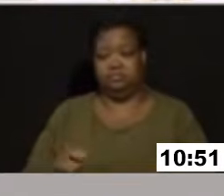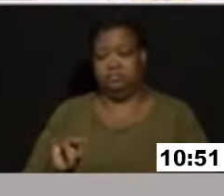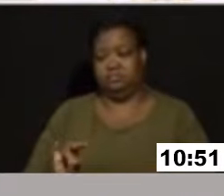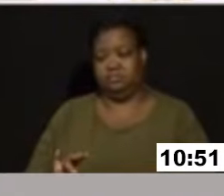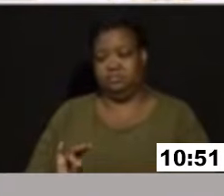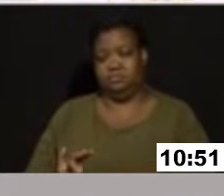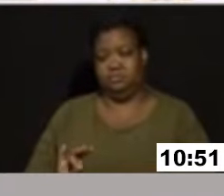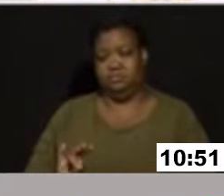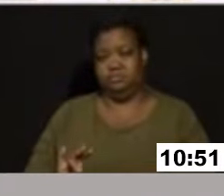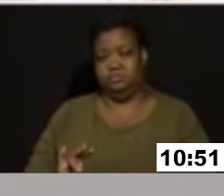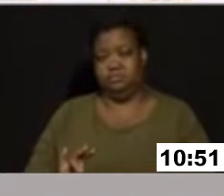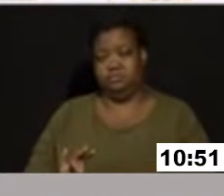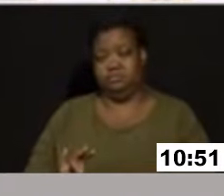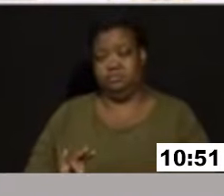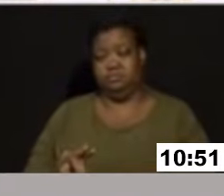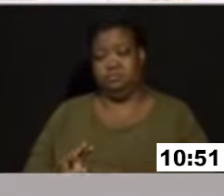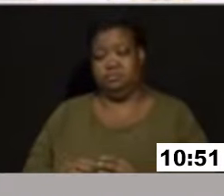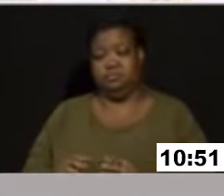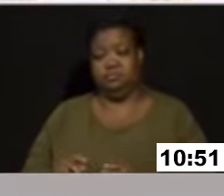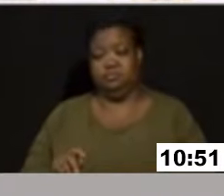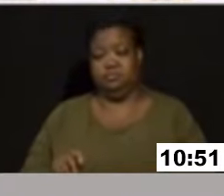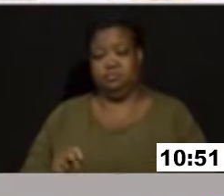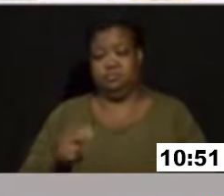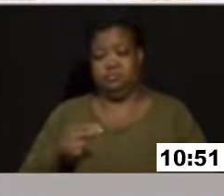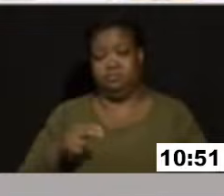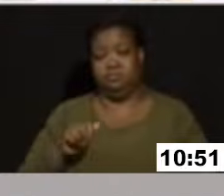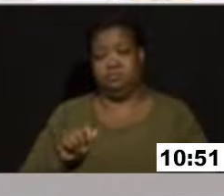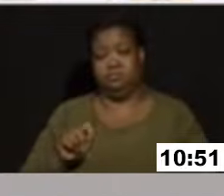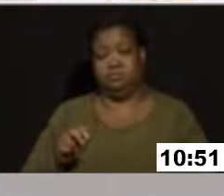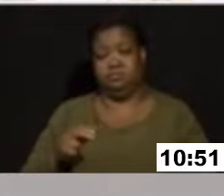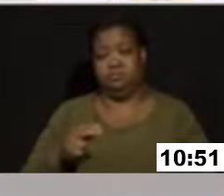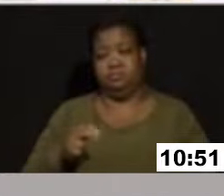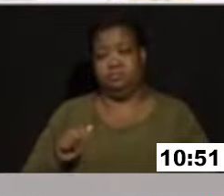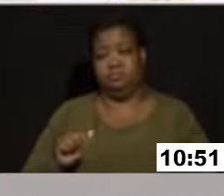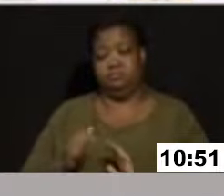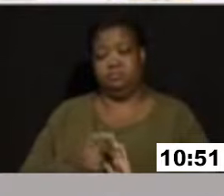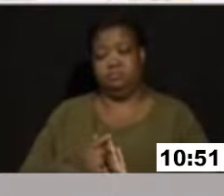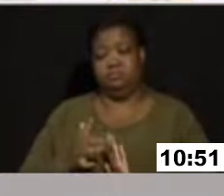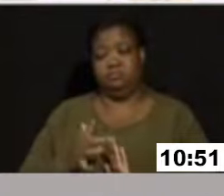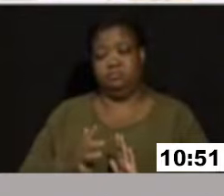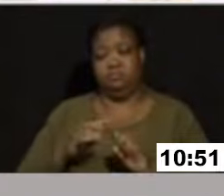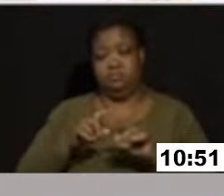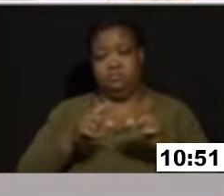Wenzel be given to the Tabata attorneys by